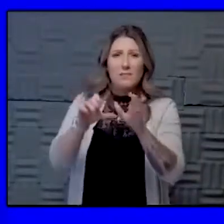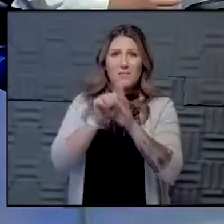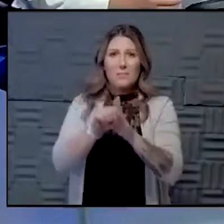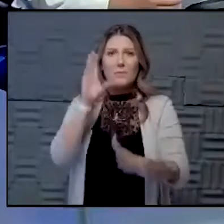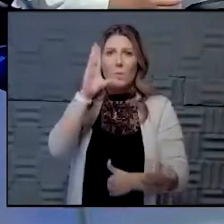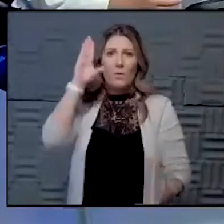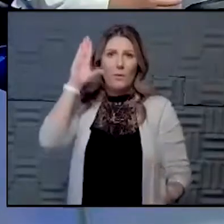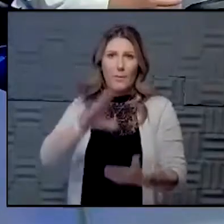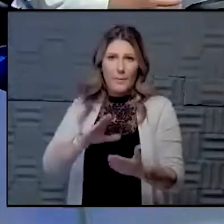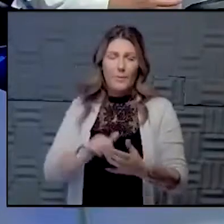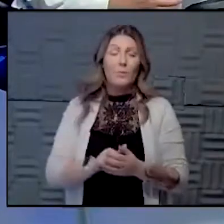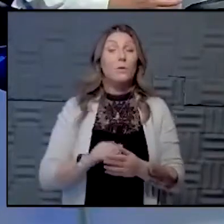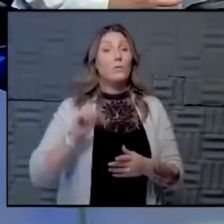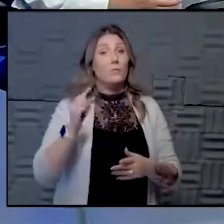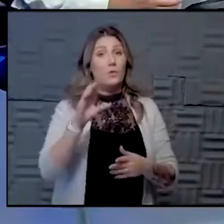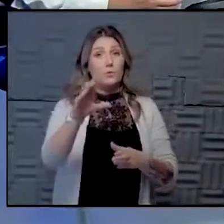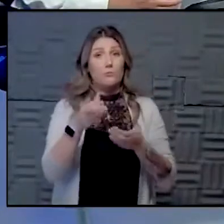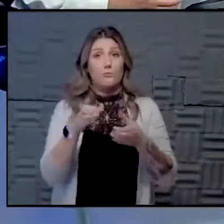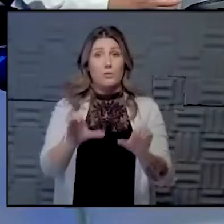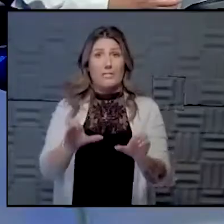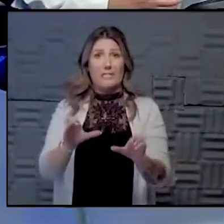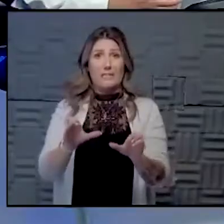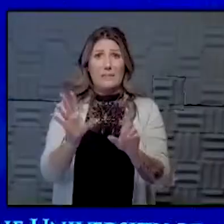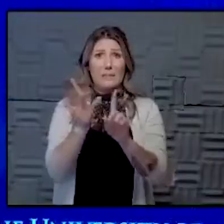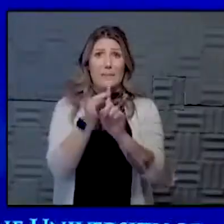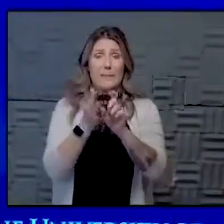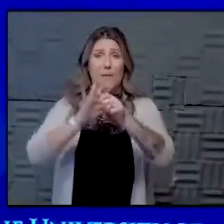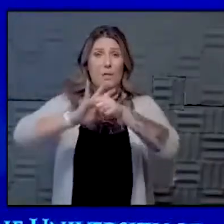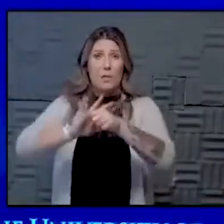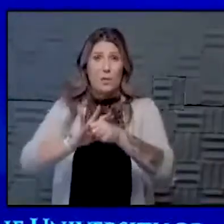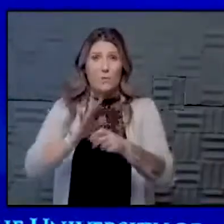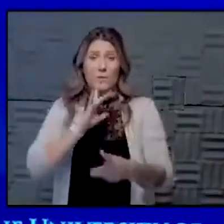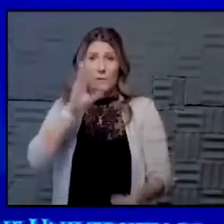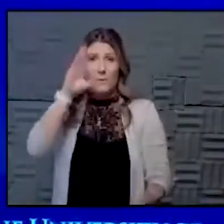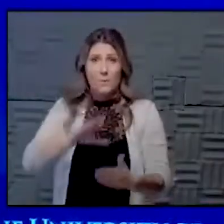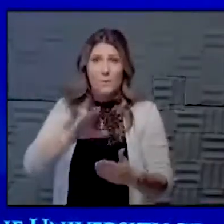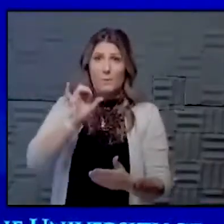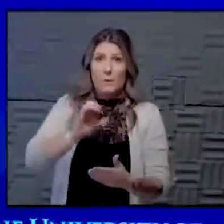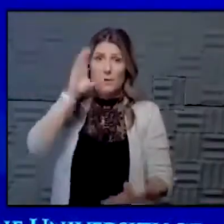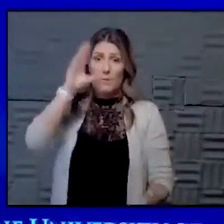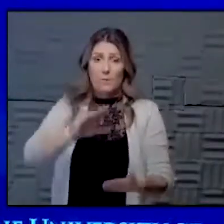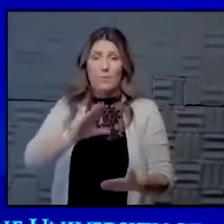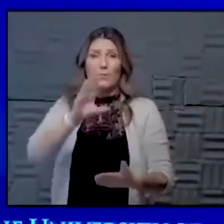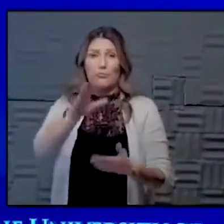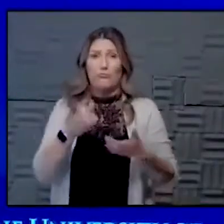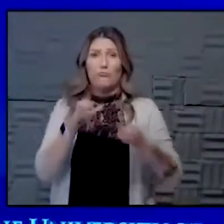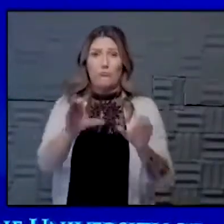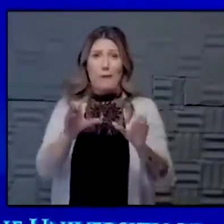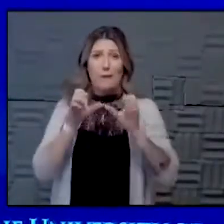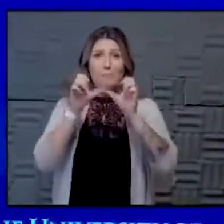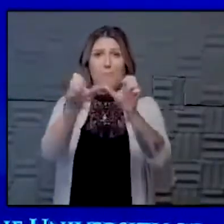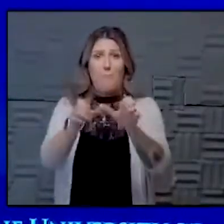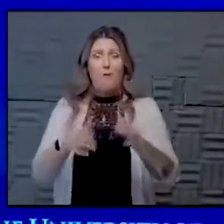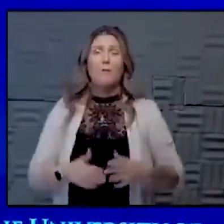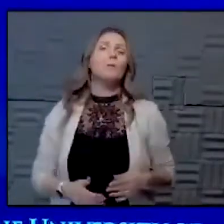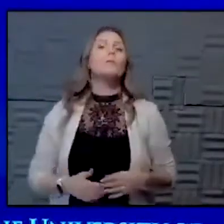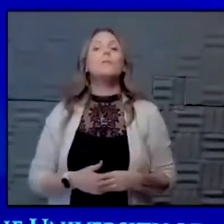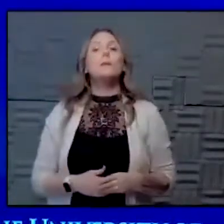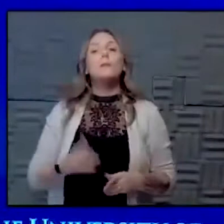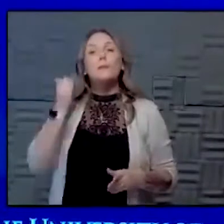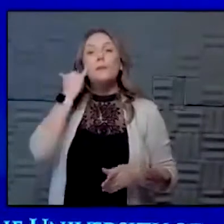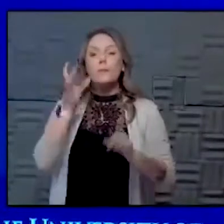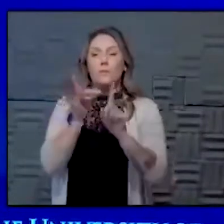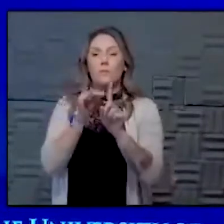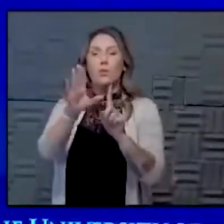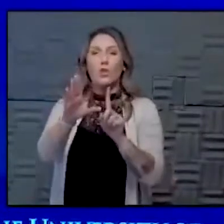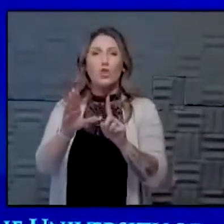Well, so first of all, your chances of getting COVID are markedly reduced. Yep. So that's going to reduce the long haul. Yeah. If you do get it, your